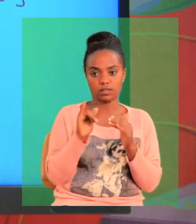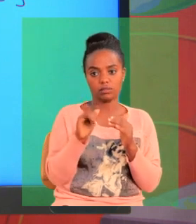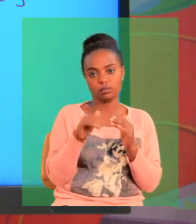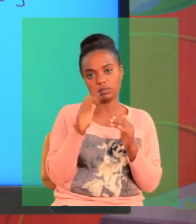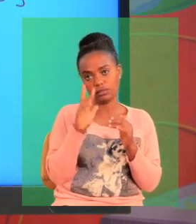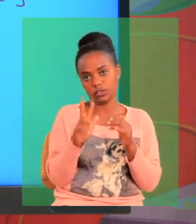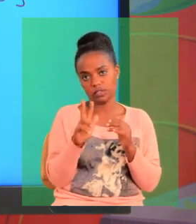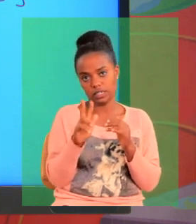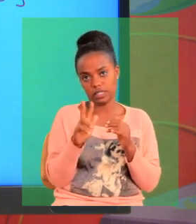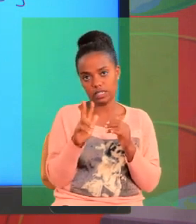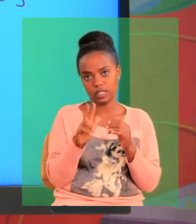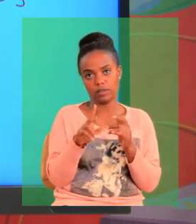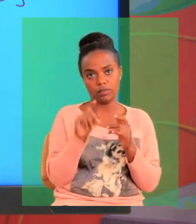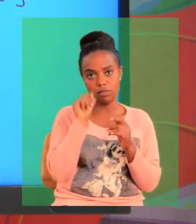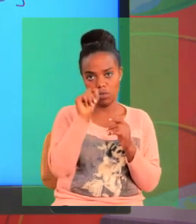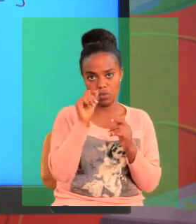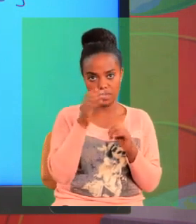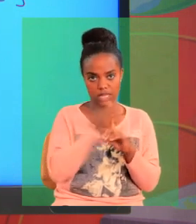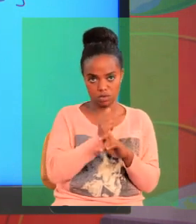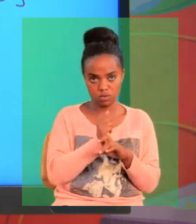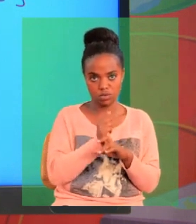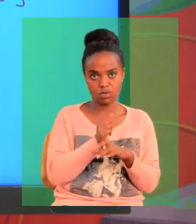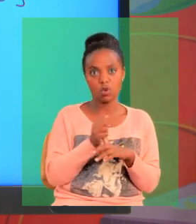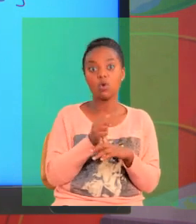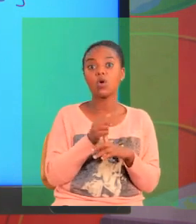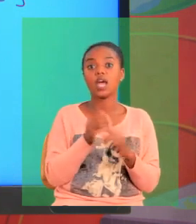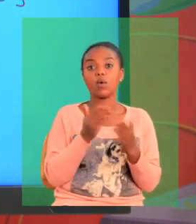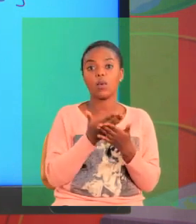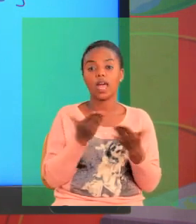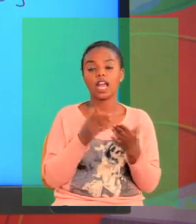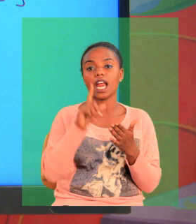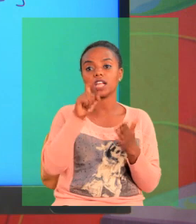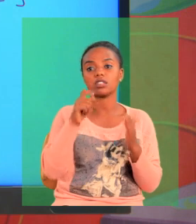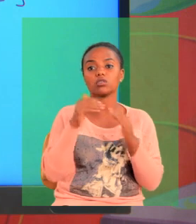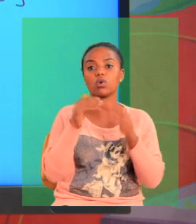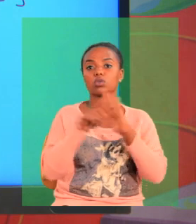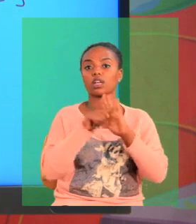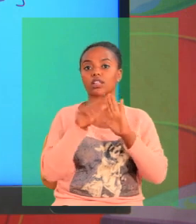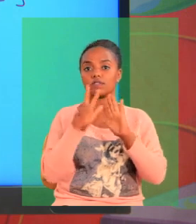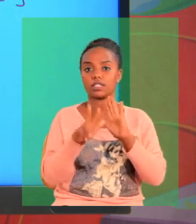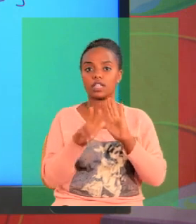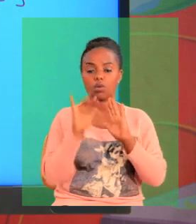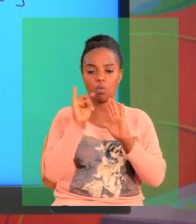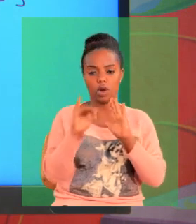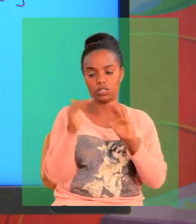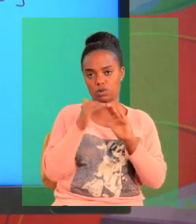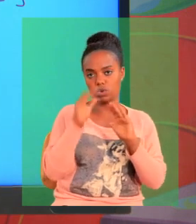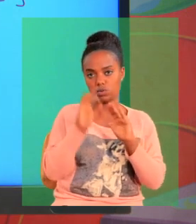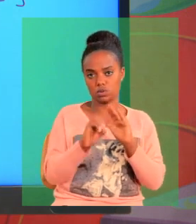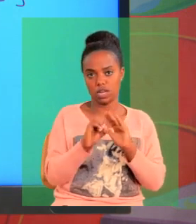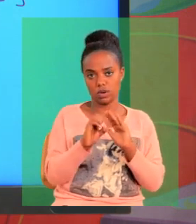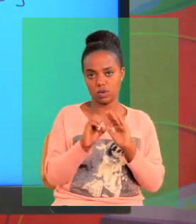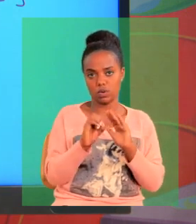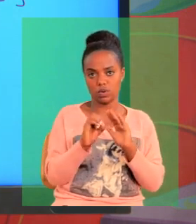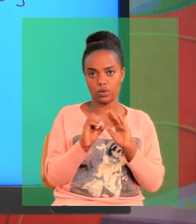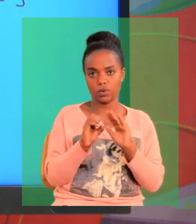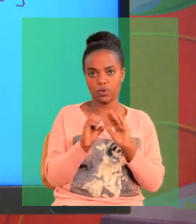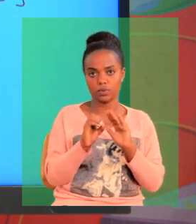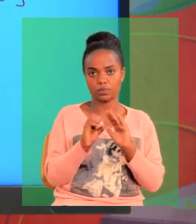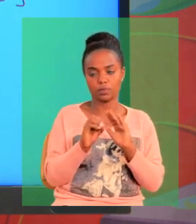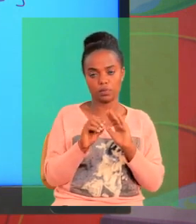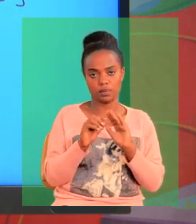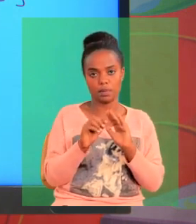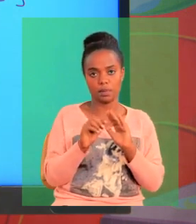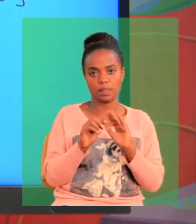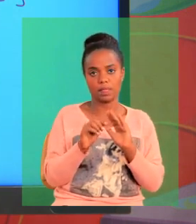this point. When x is negative 3, y is 0. When x is negative 3, y is 0, we